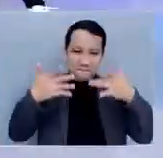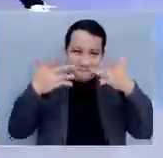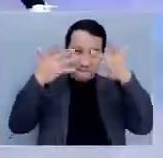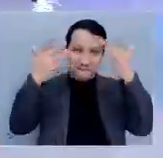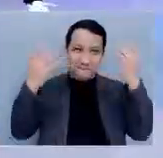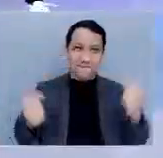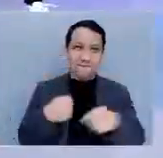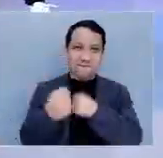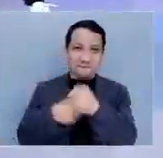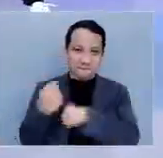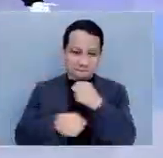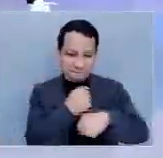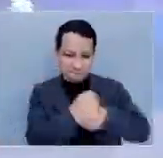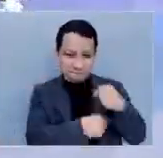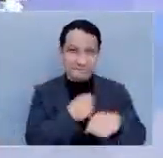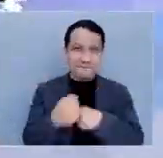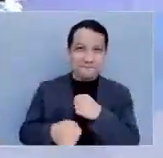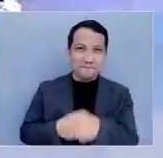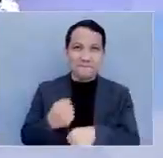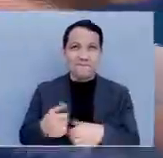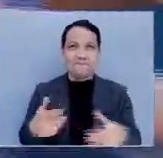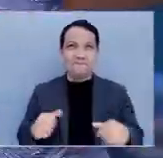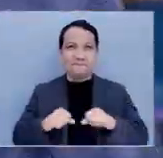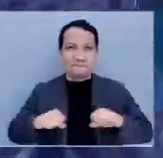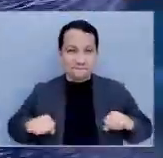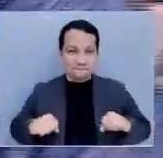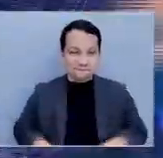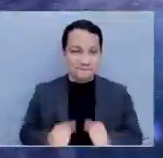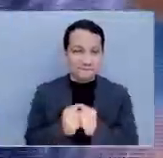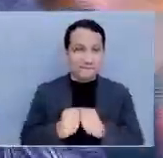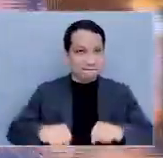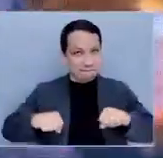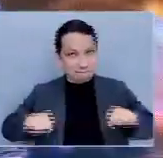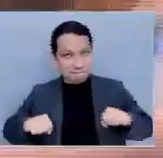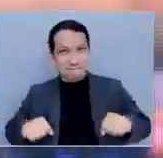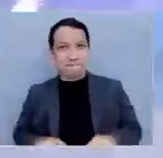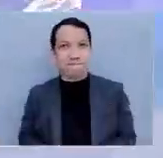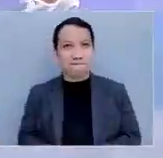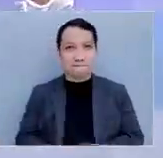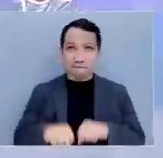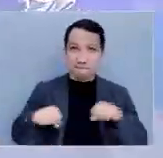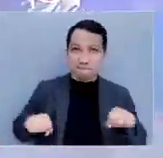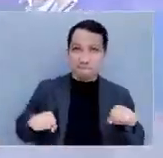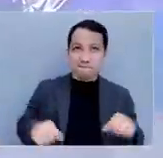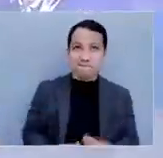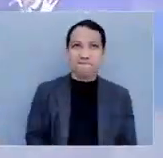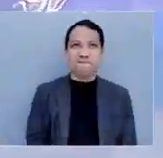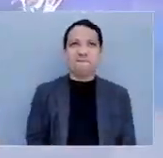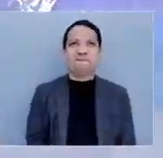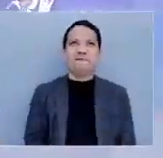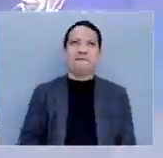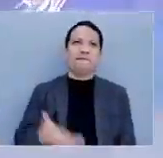clap, roll it, and pump. Give me pose.